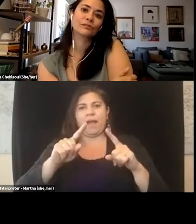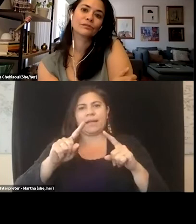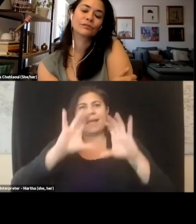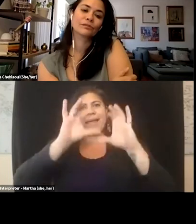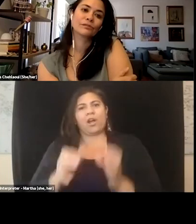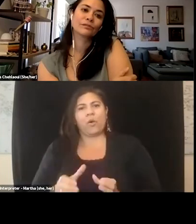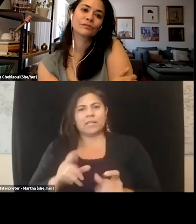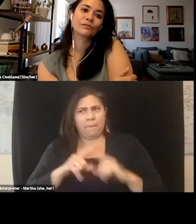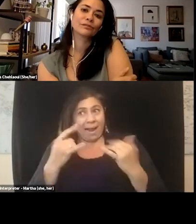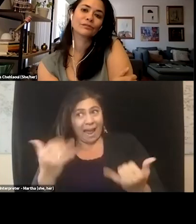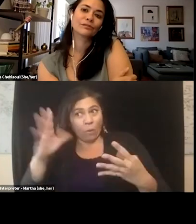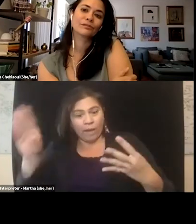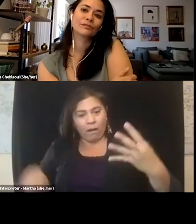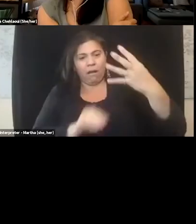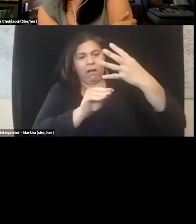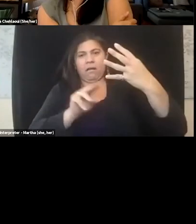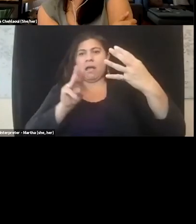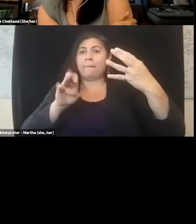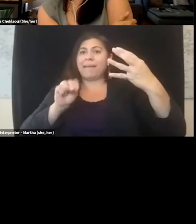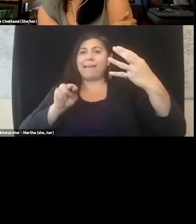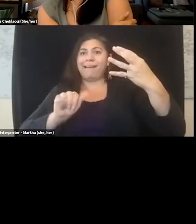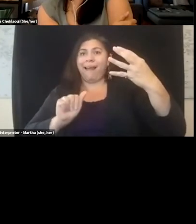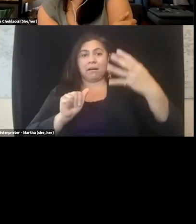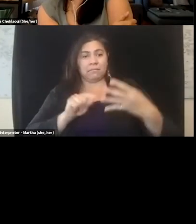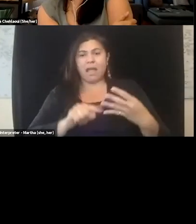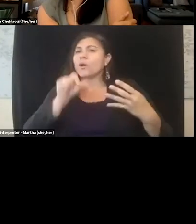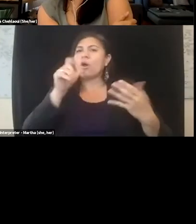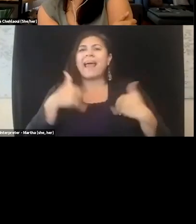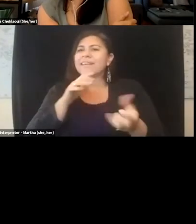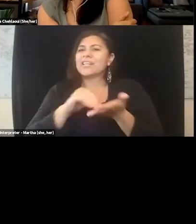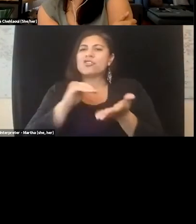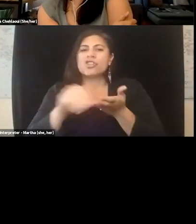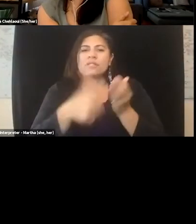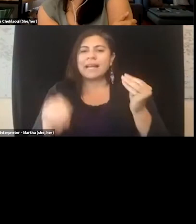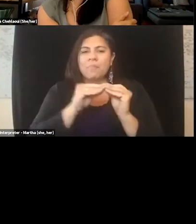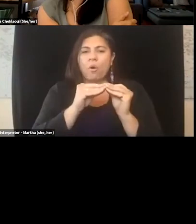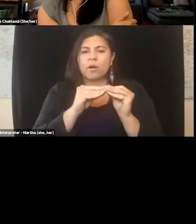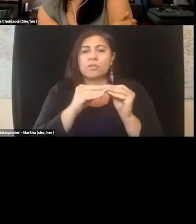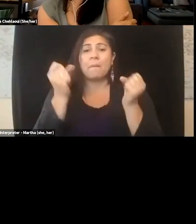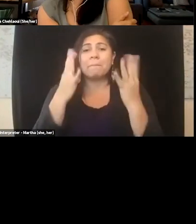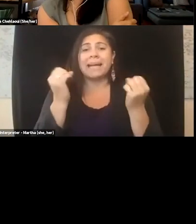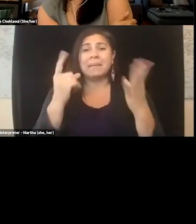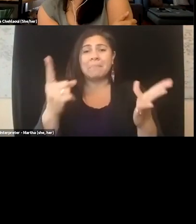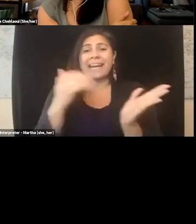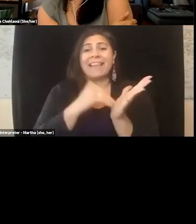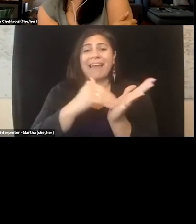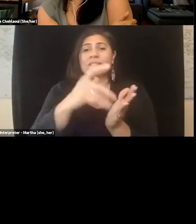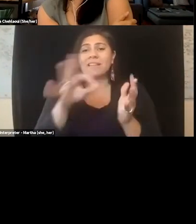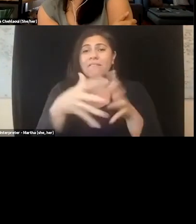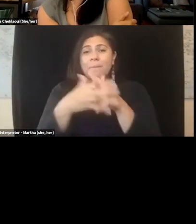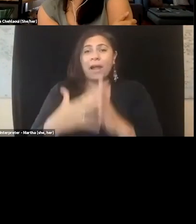there's no excuse anymore. And say, look, there's 500 million people on this planet, hundreds of thousands of Americans who can now be represented